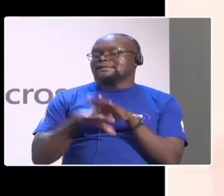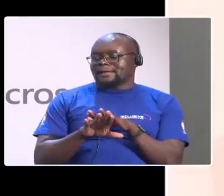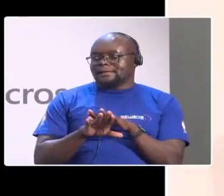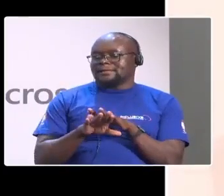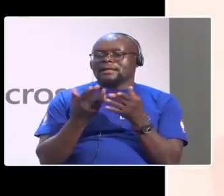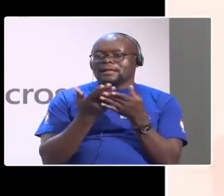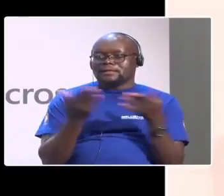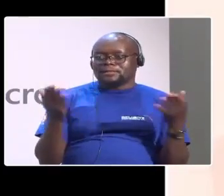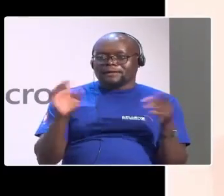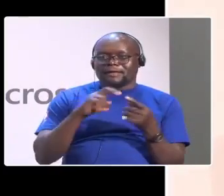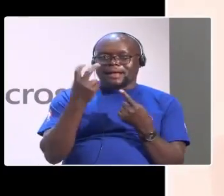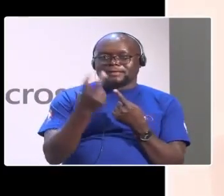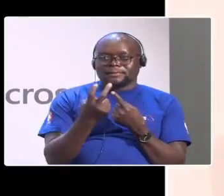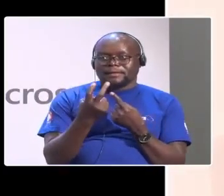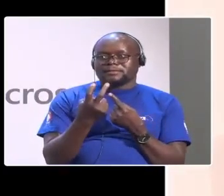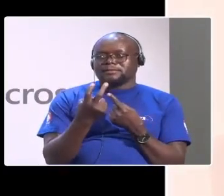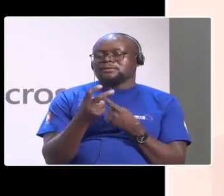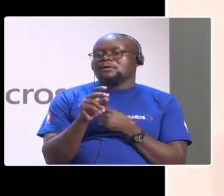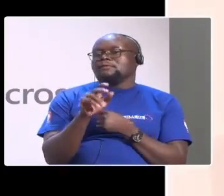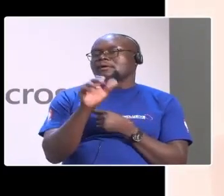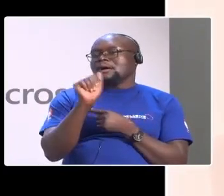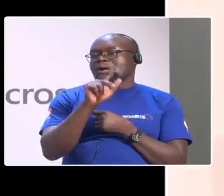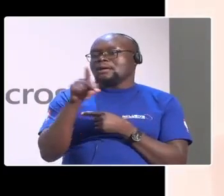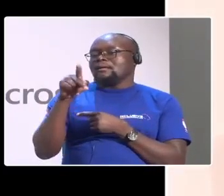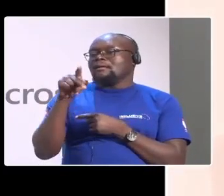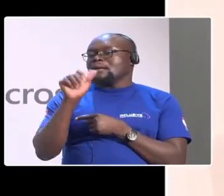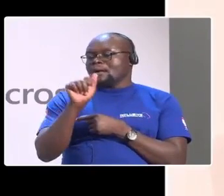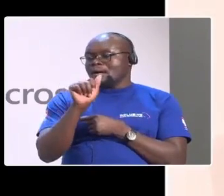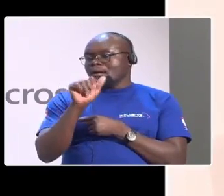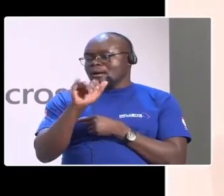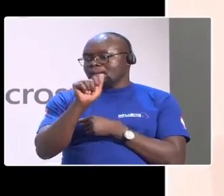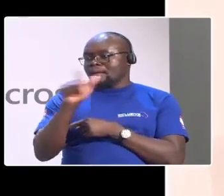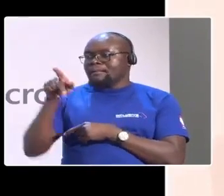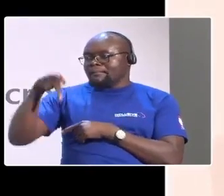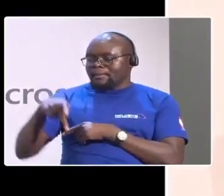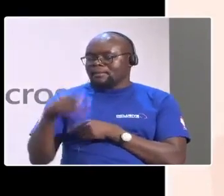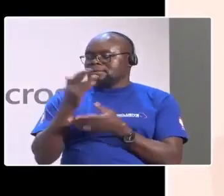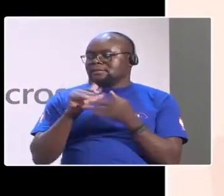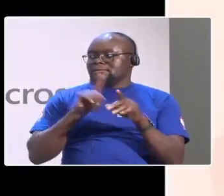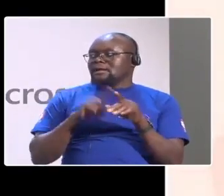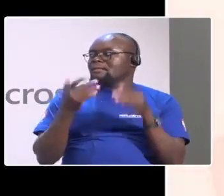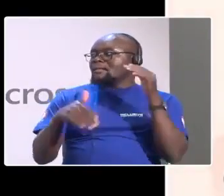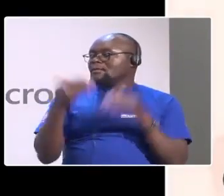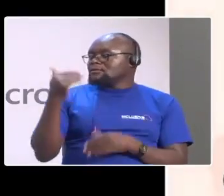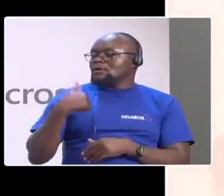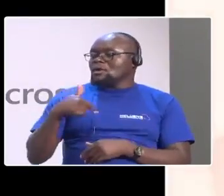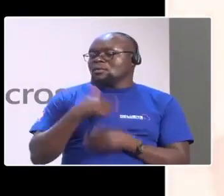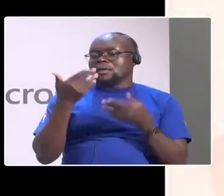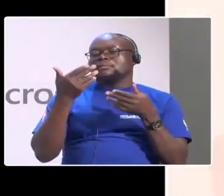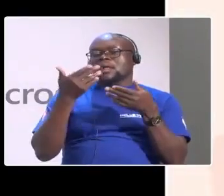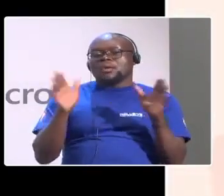into every aspect of IWP. And that sometimes the accessibility professionals lose track of